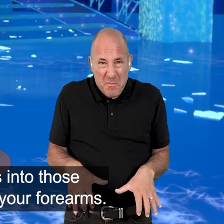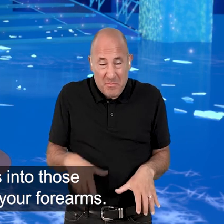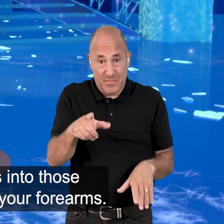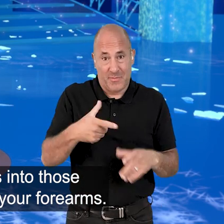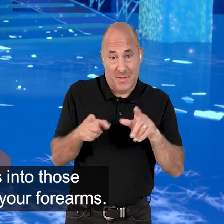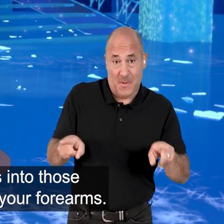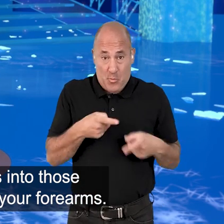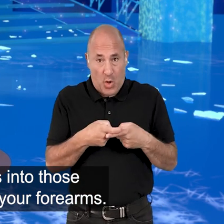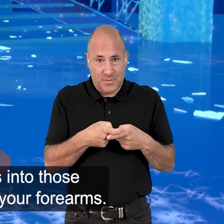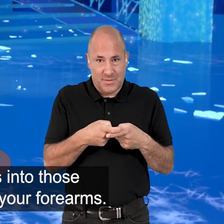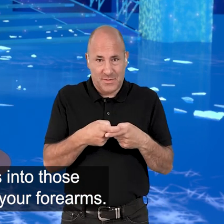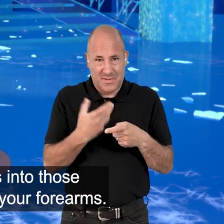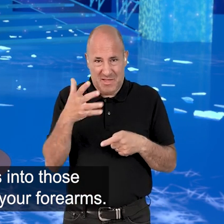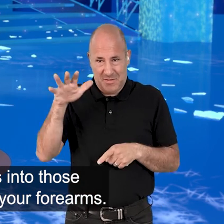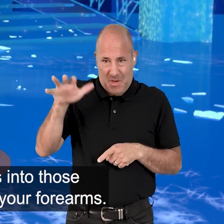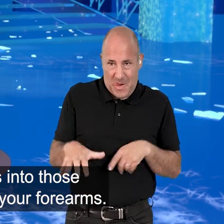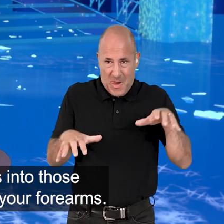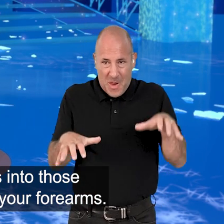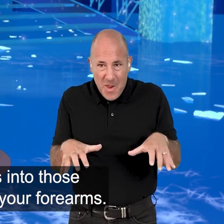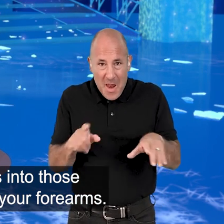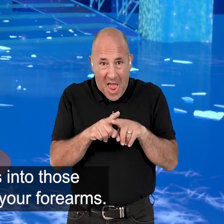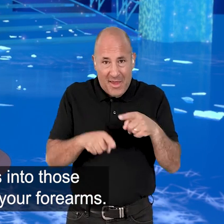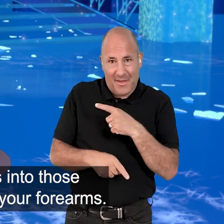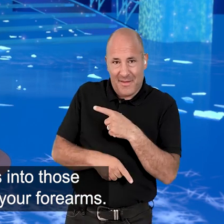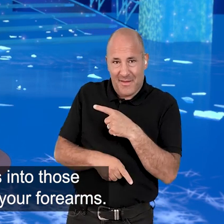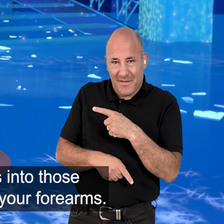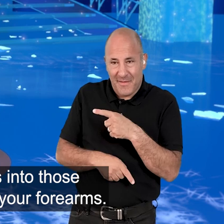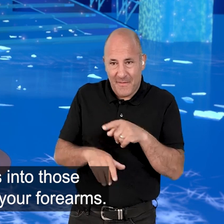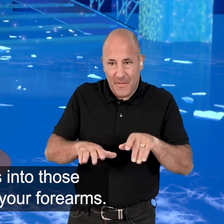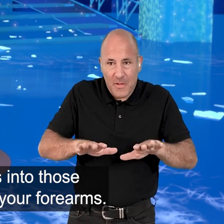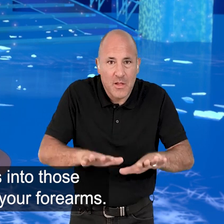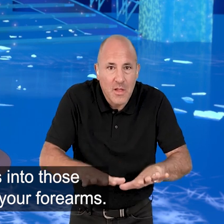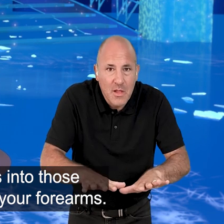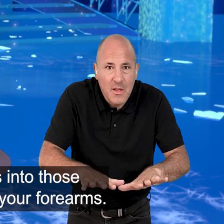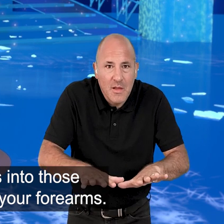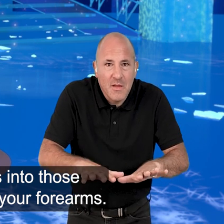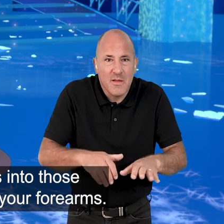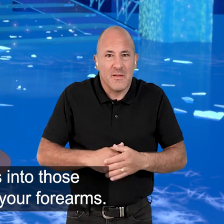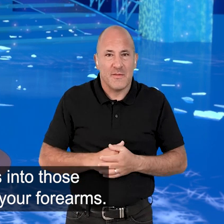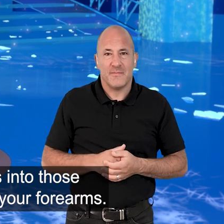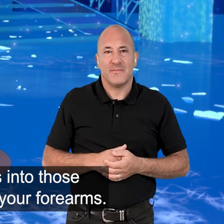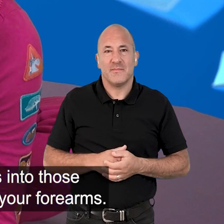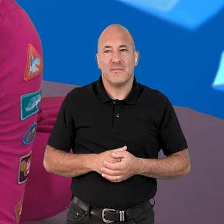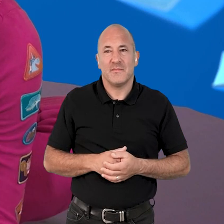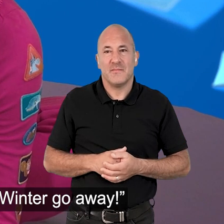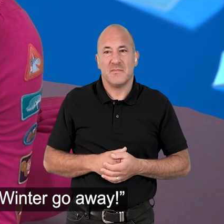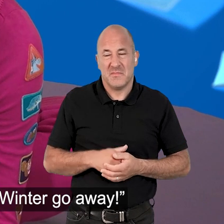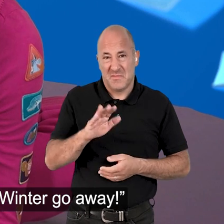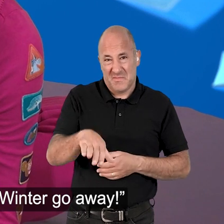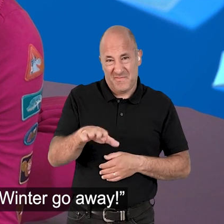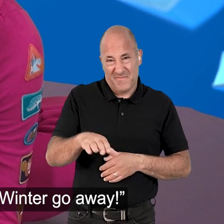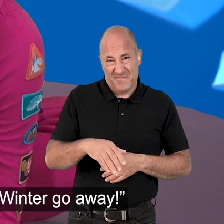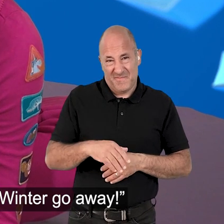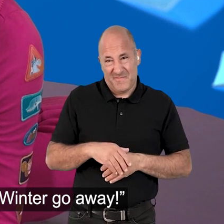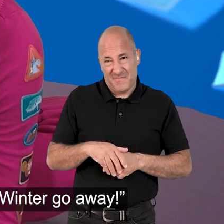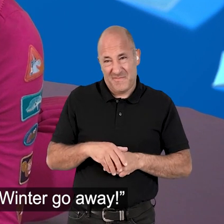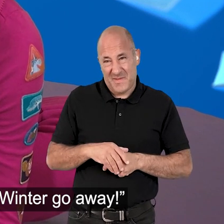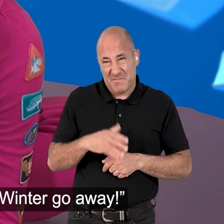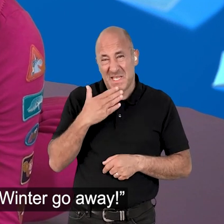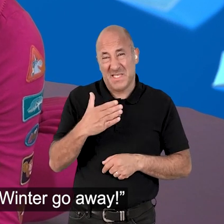your legs, put your hands into those metal shackles, leaning down towards your forearms. He asks